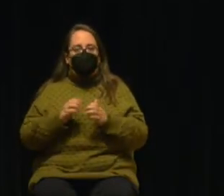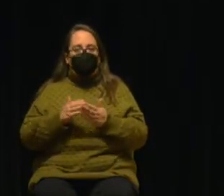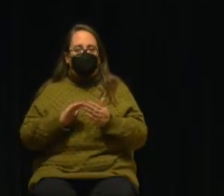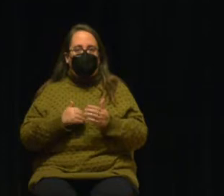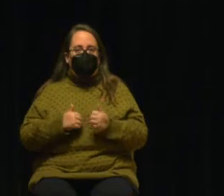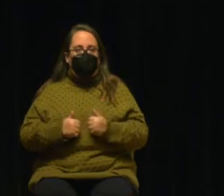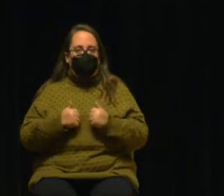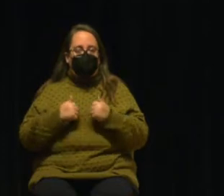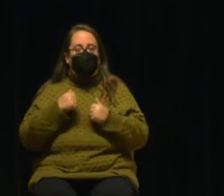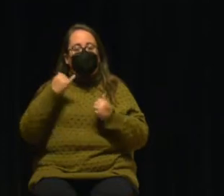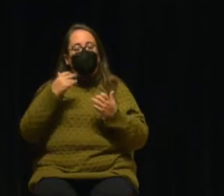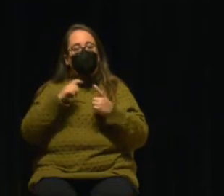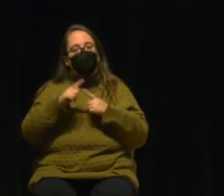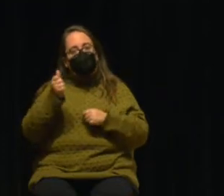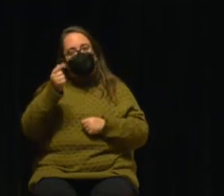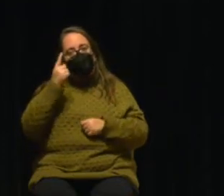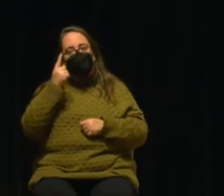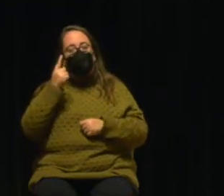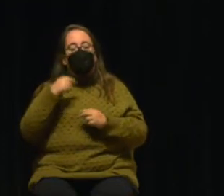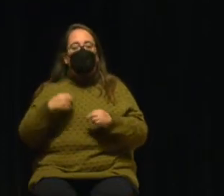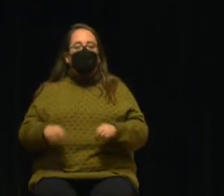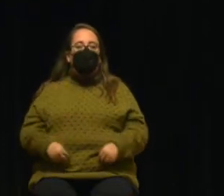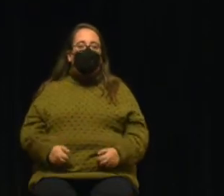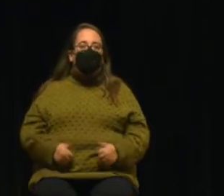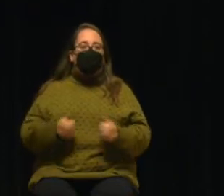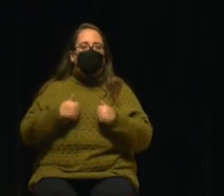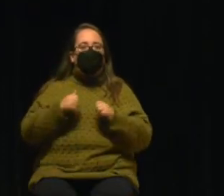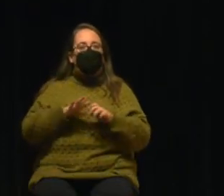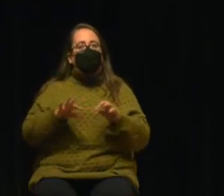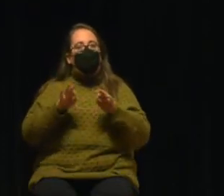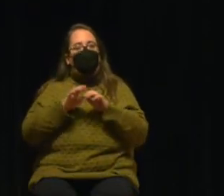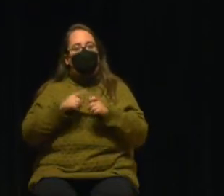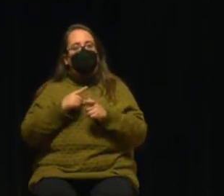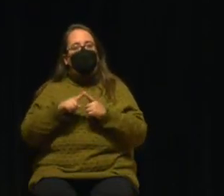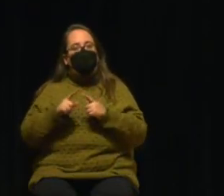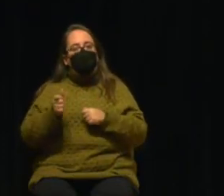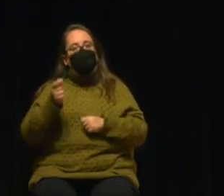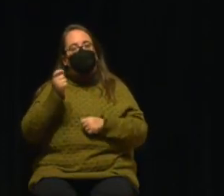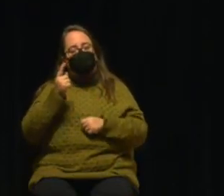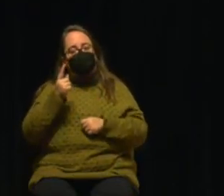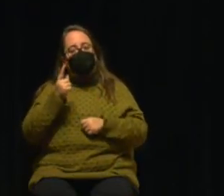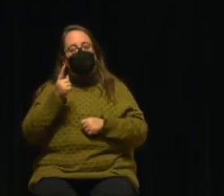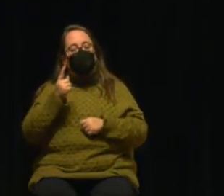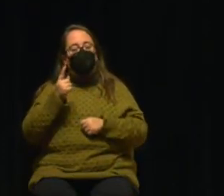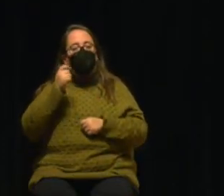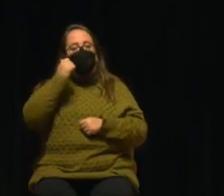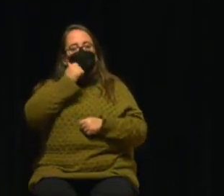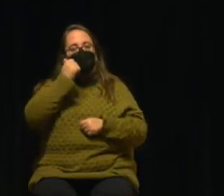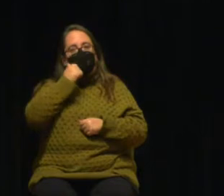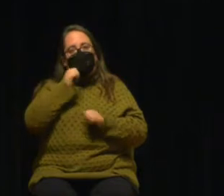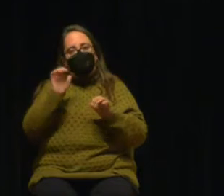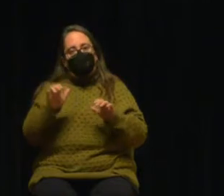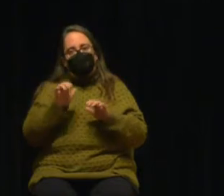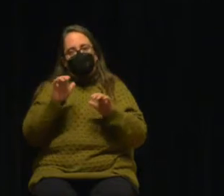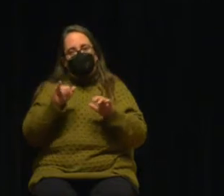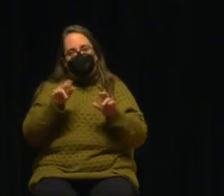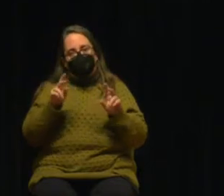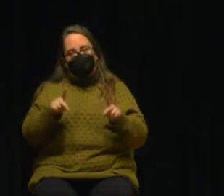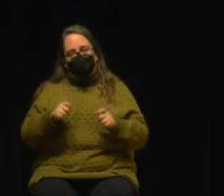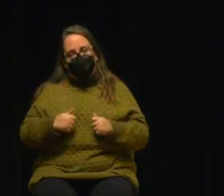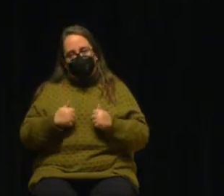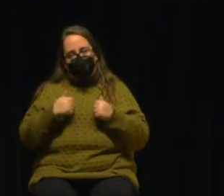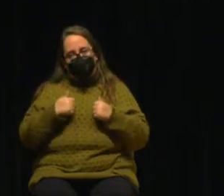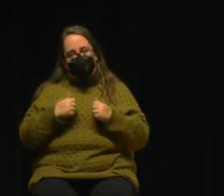lives. If we want to understand a human life and its importance, we need to understand the day-to-day actions of that person's